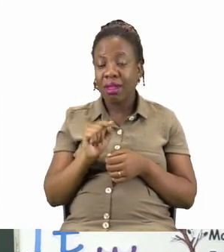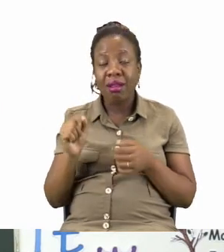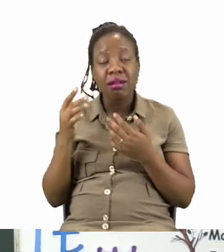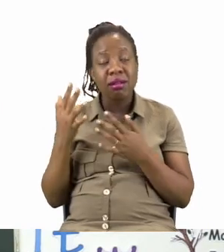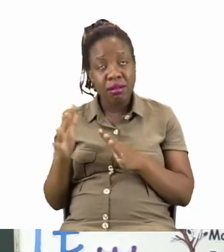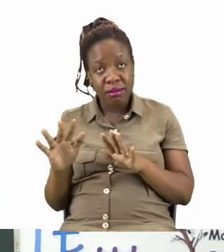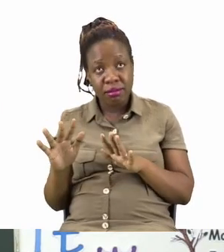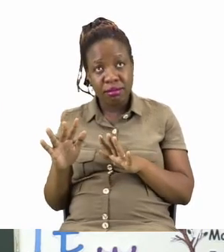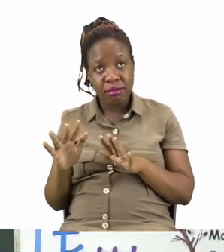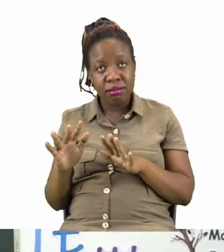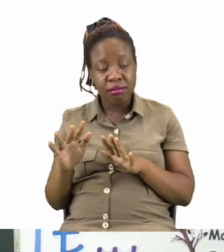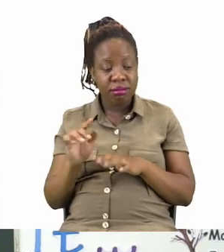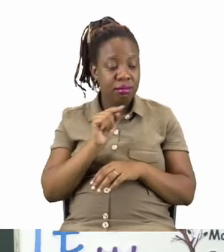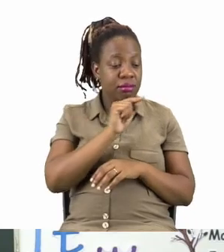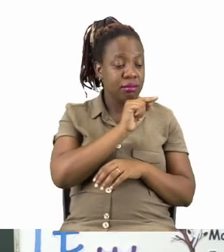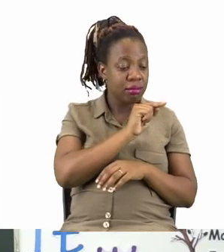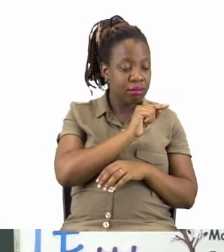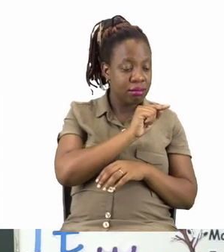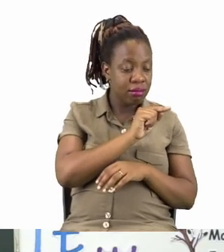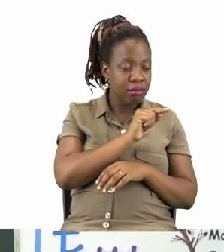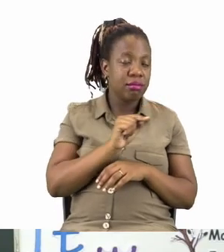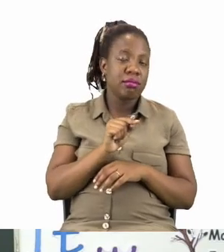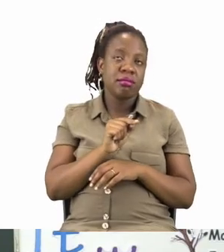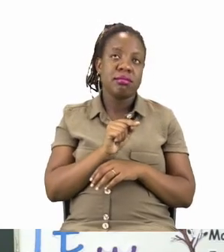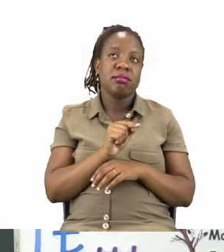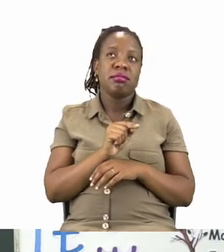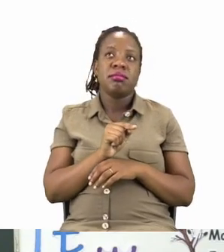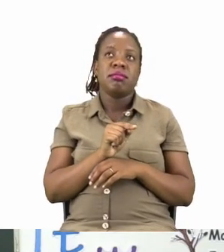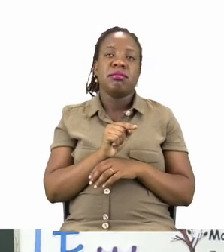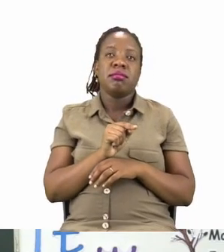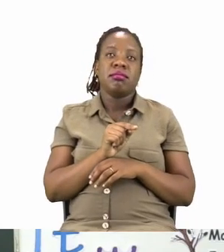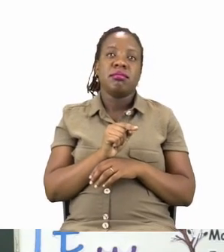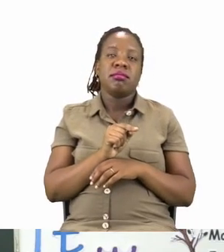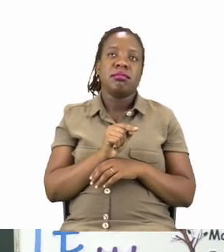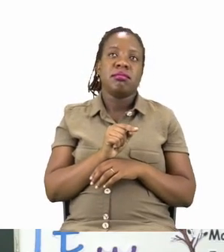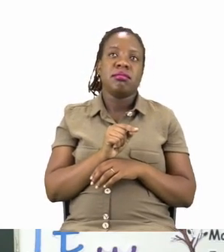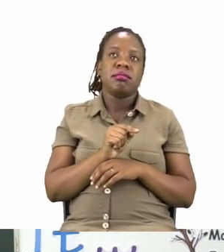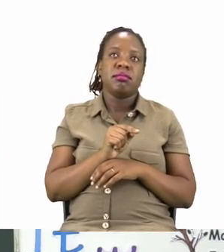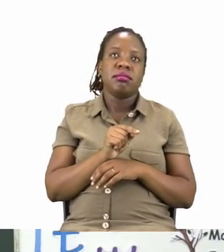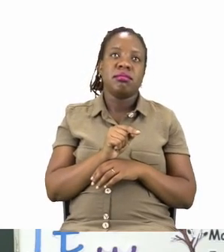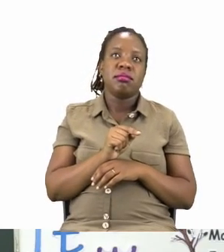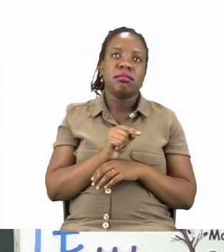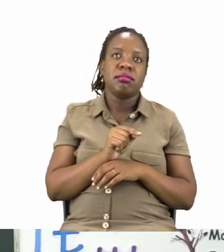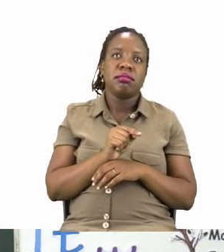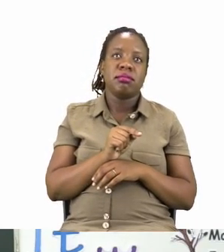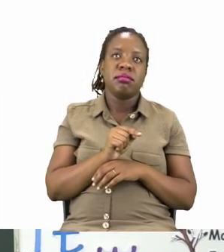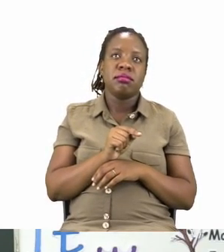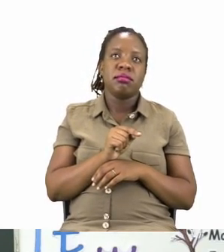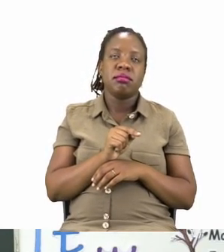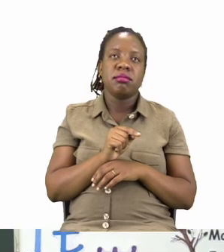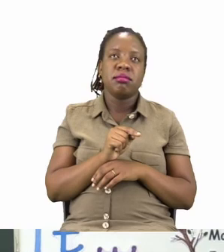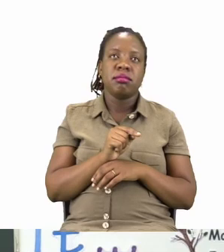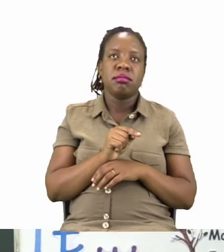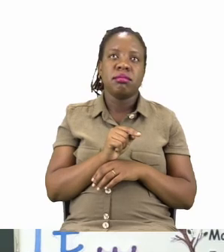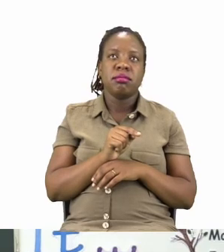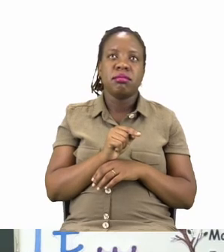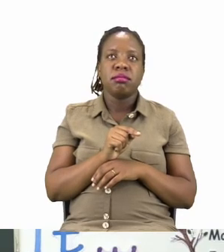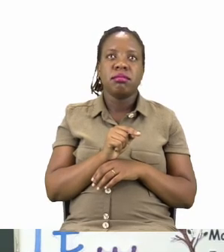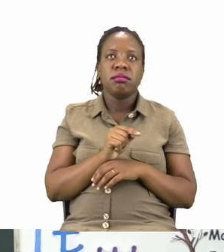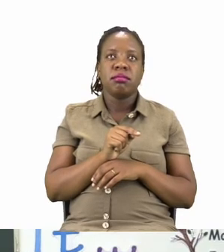word hay, we will now go and we will now take it out from the